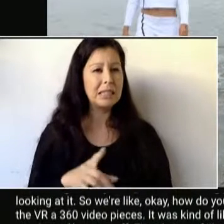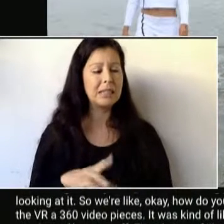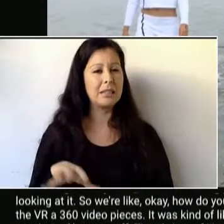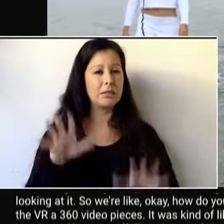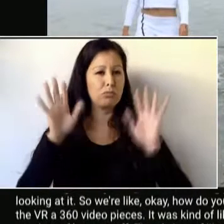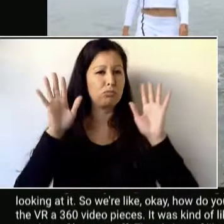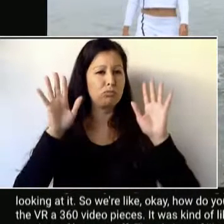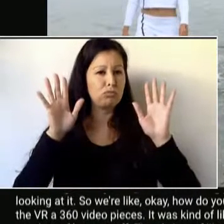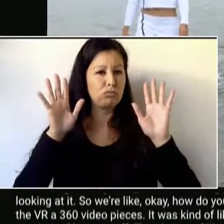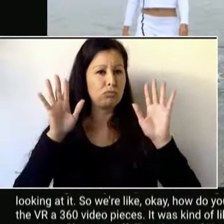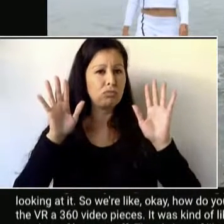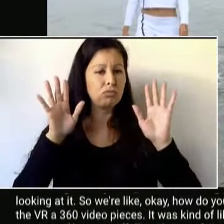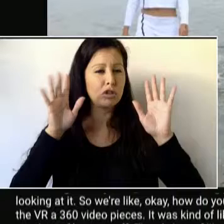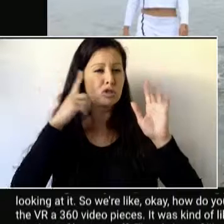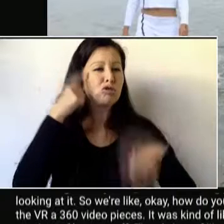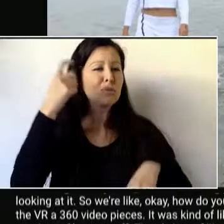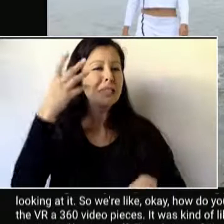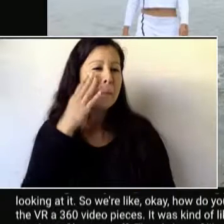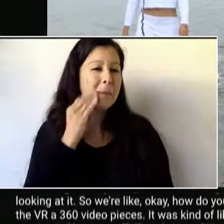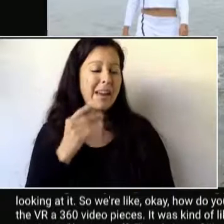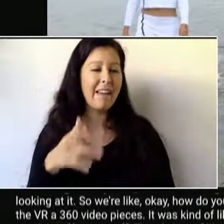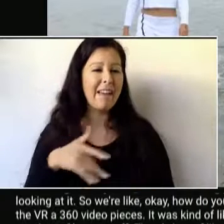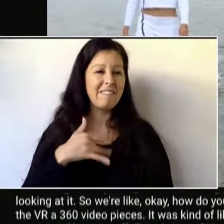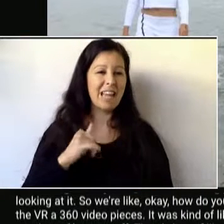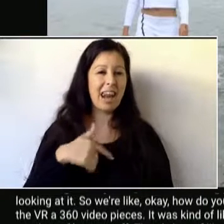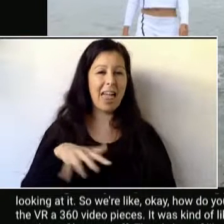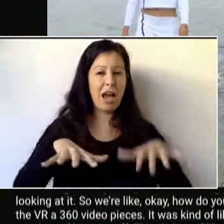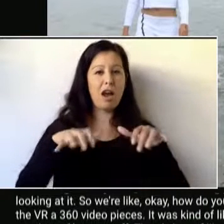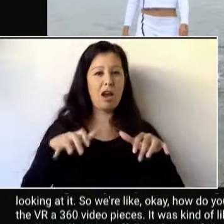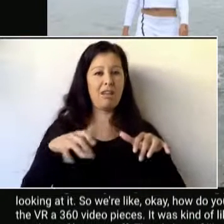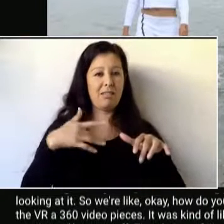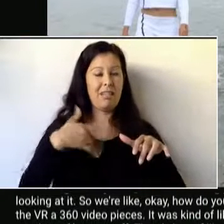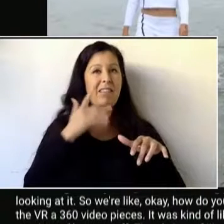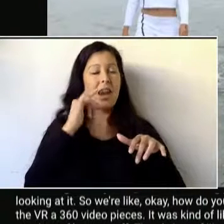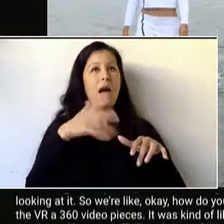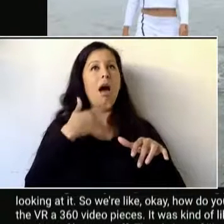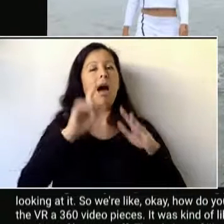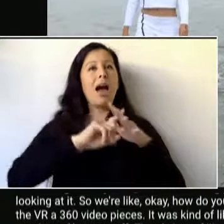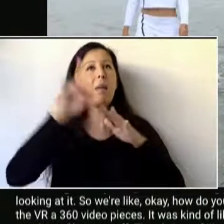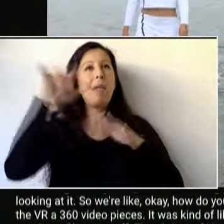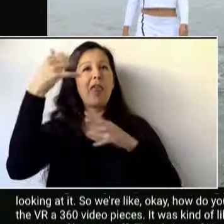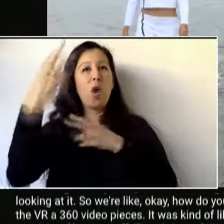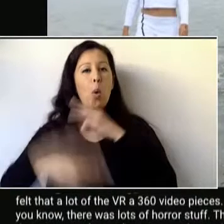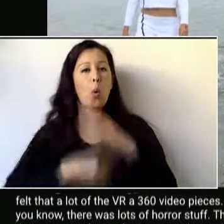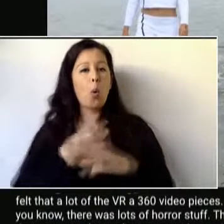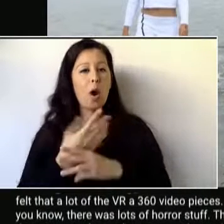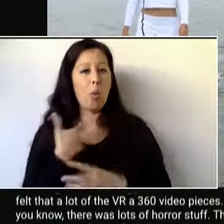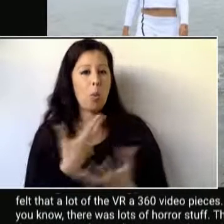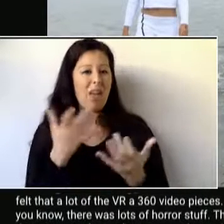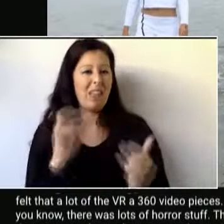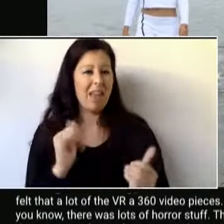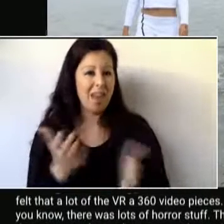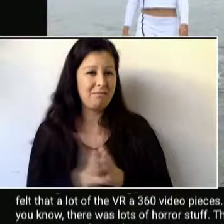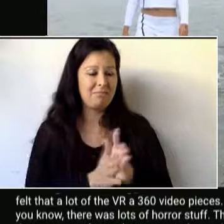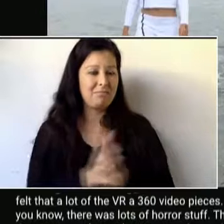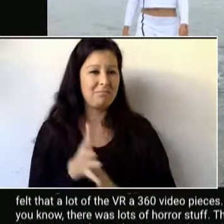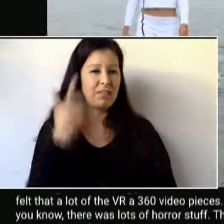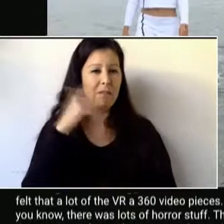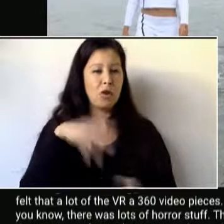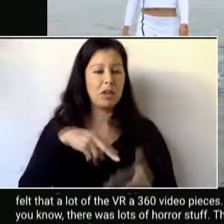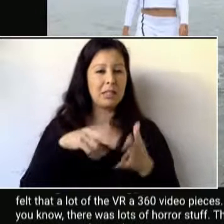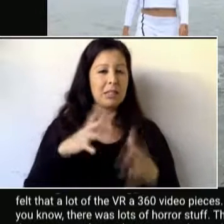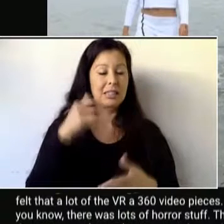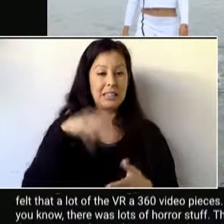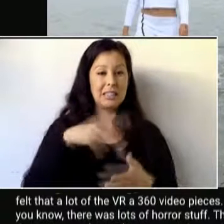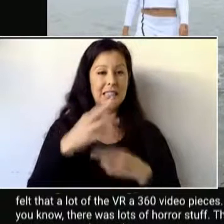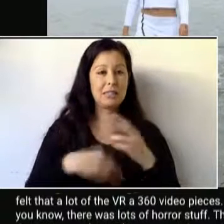people felt like they couldn't escape to like a different world that was serene. So the comfort of the viewer was a big thing in terms of figuring out the choreography. So in the dance